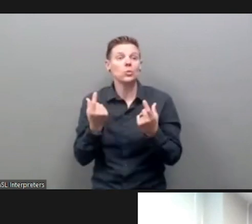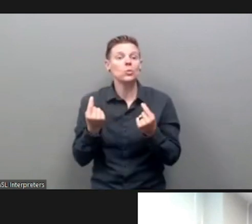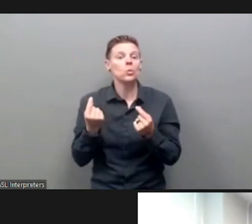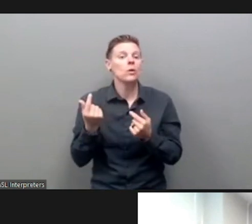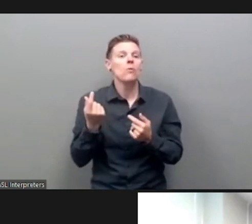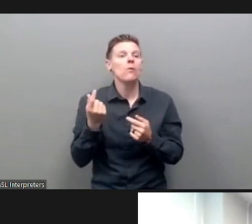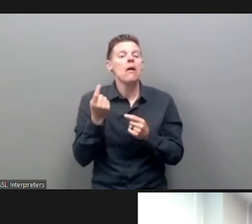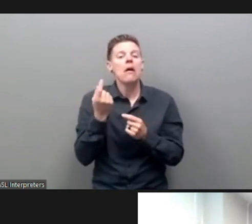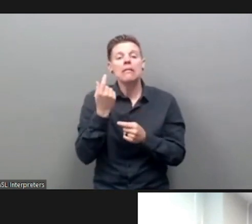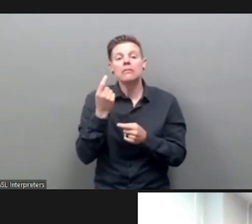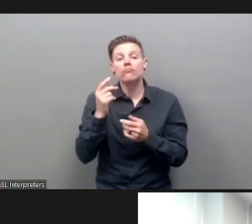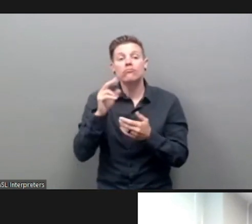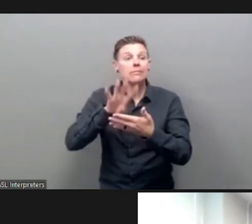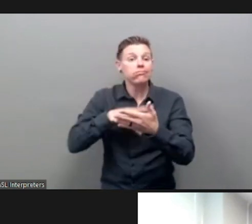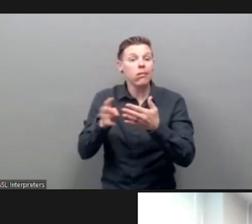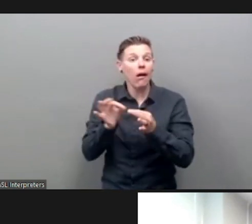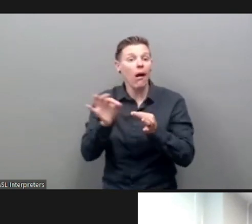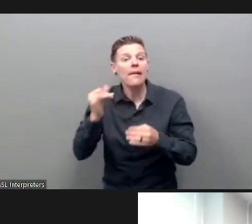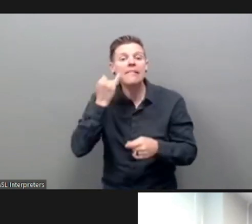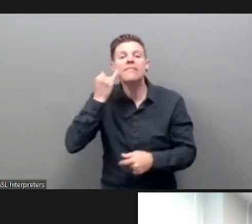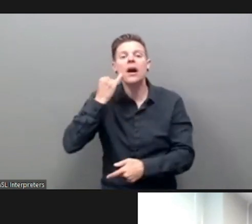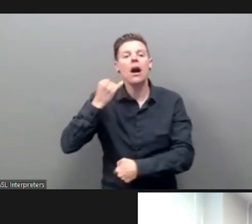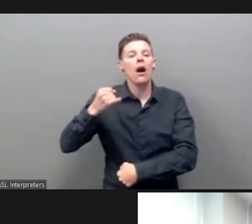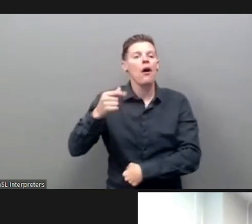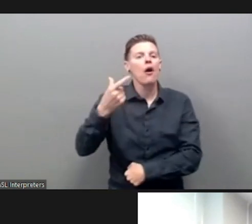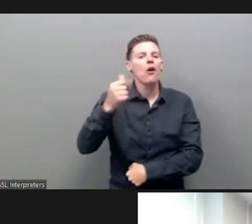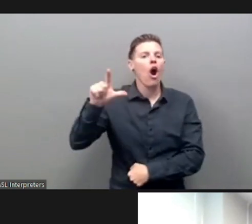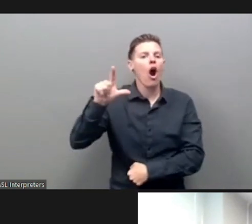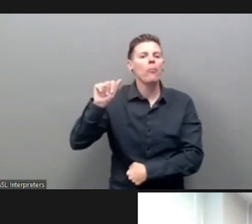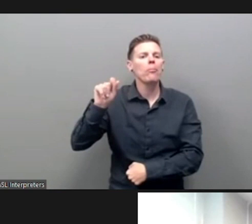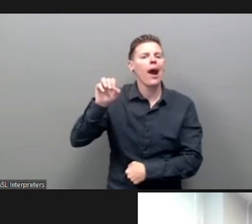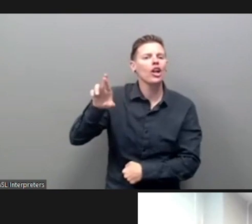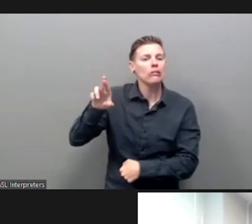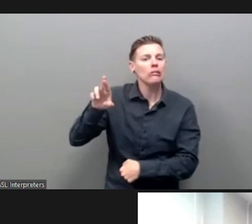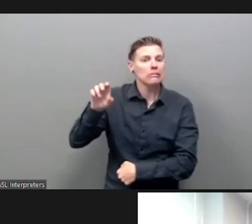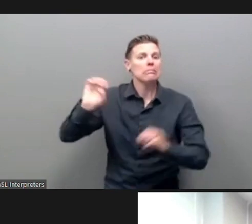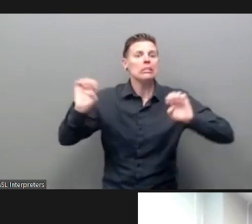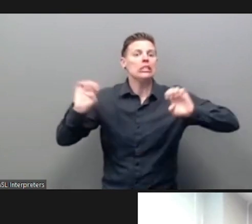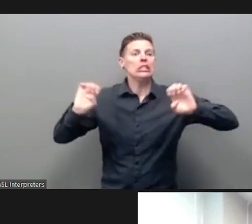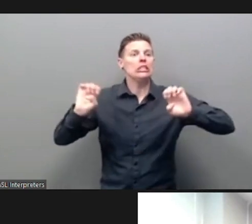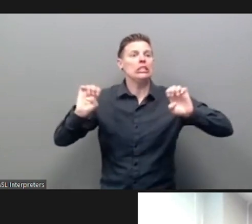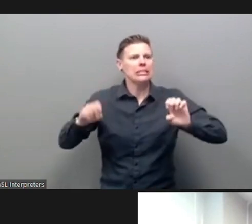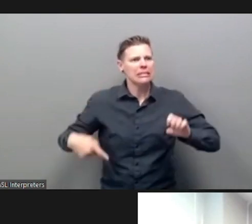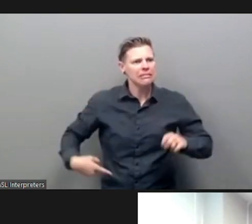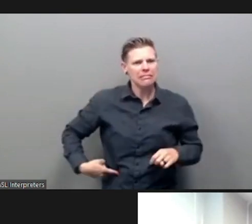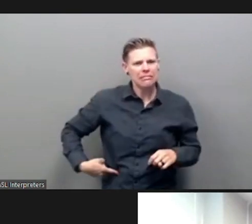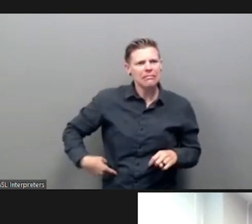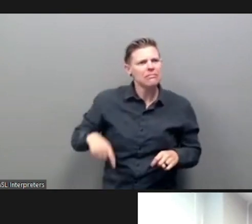gallbladder out, I think your doctor's decided that's medically necessary. And,